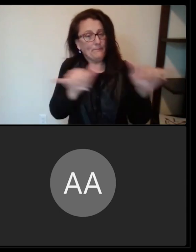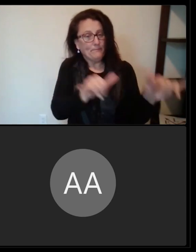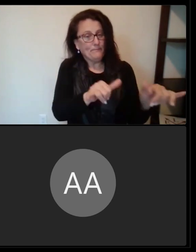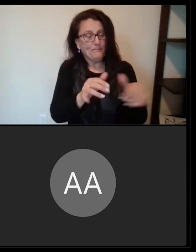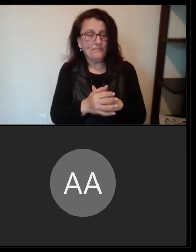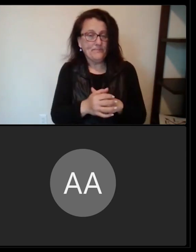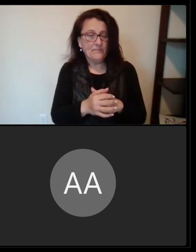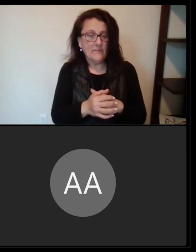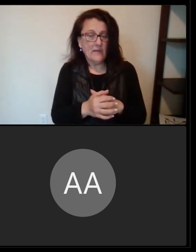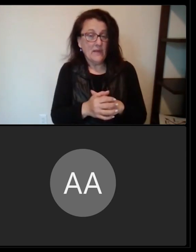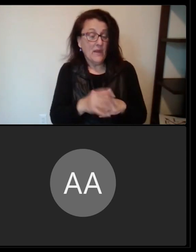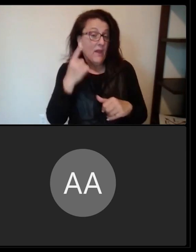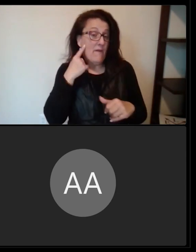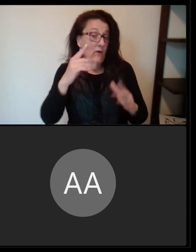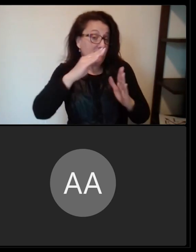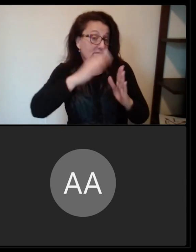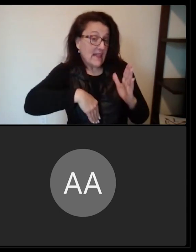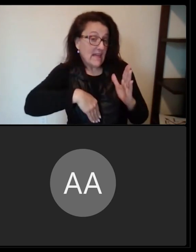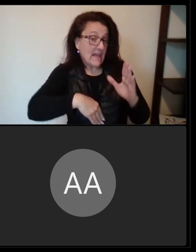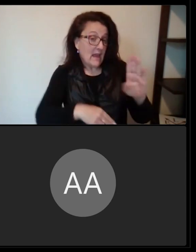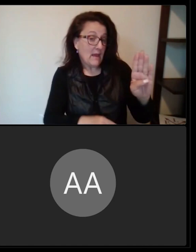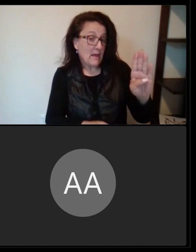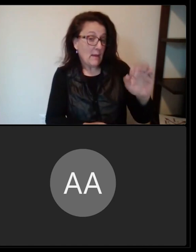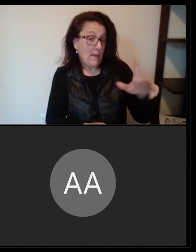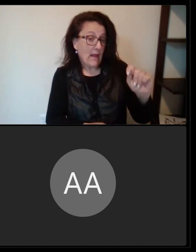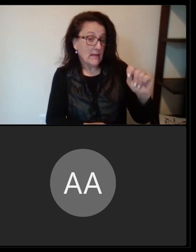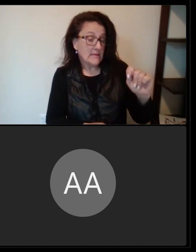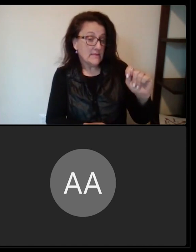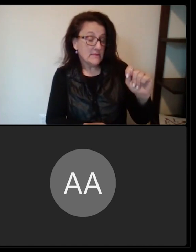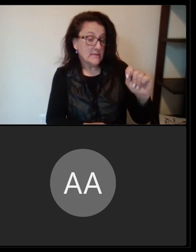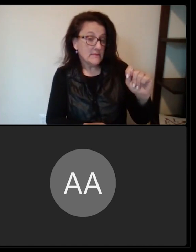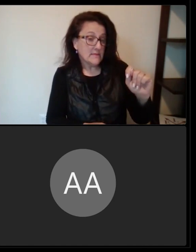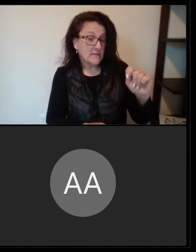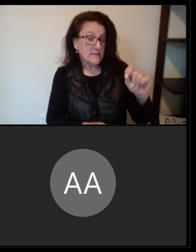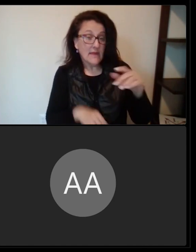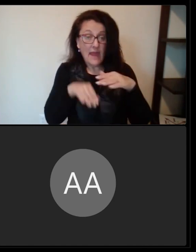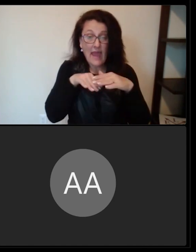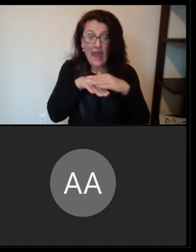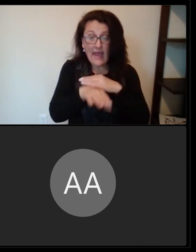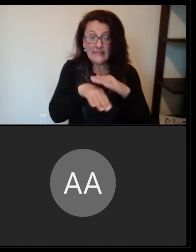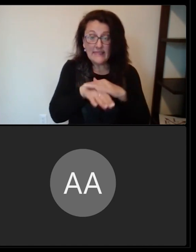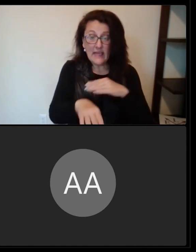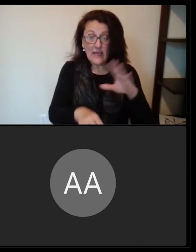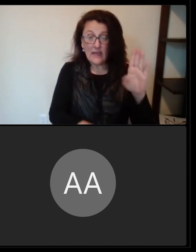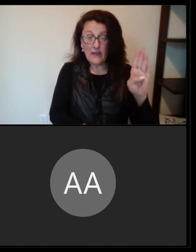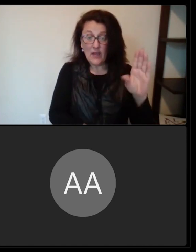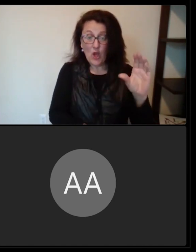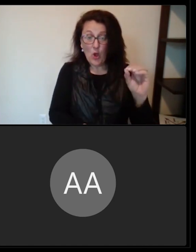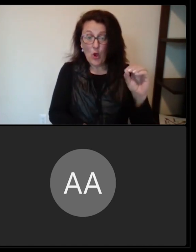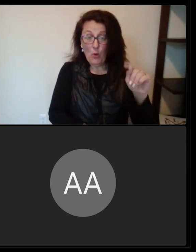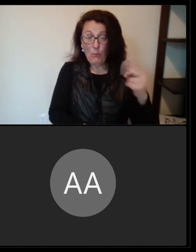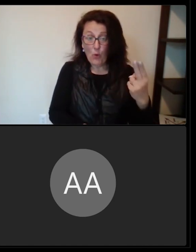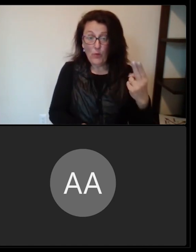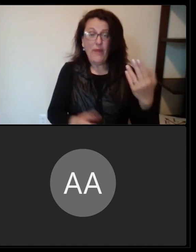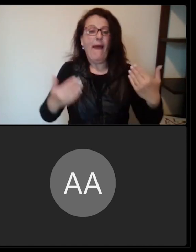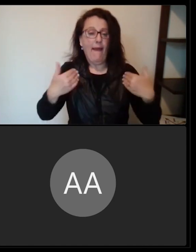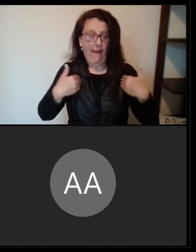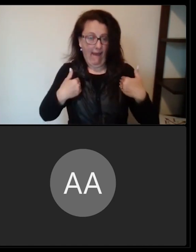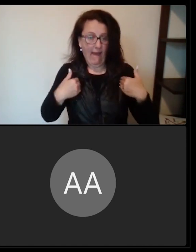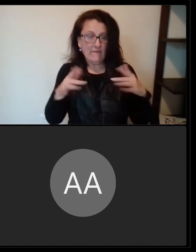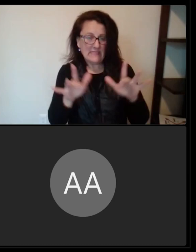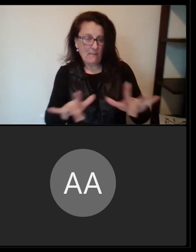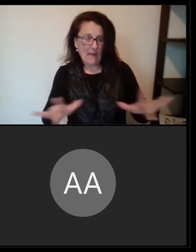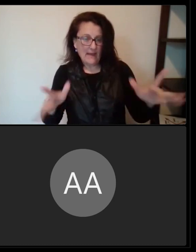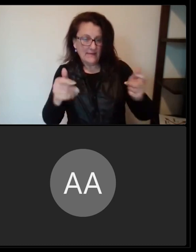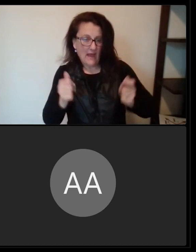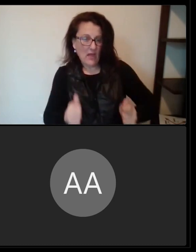Now, for filling out the ballot, the ballot accessibility booths do have space under there because you